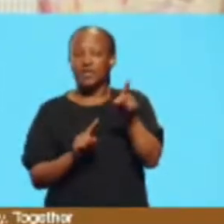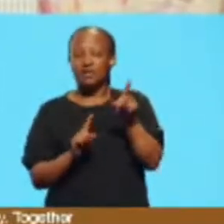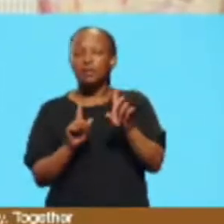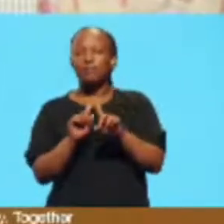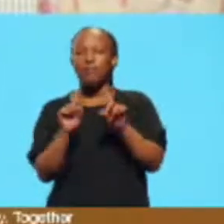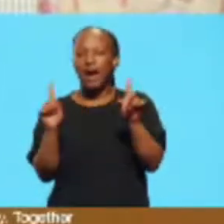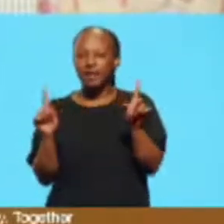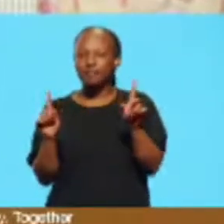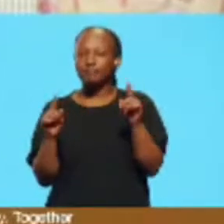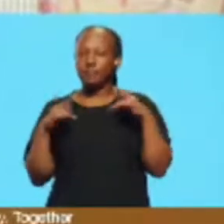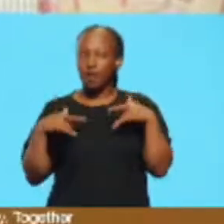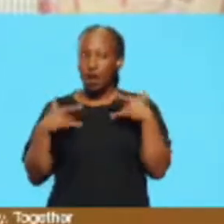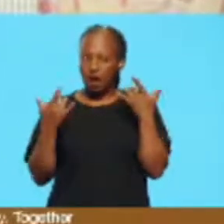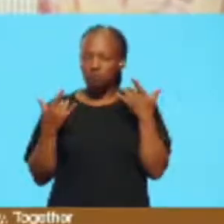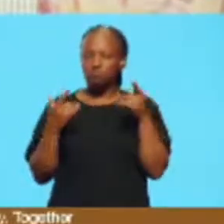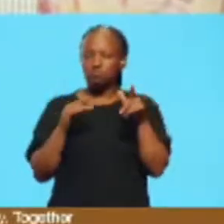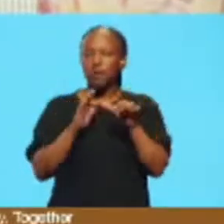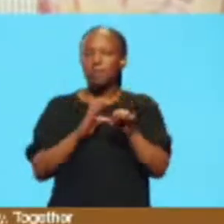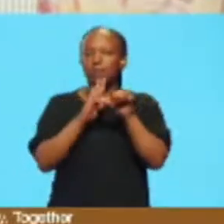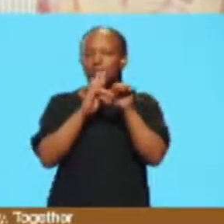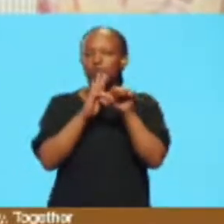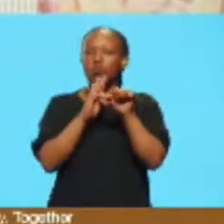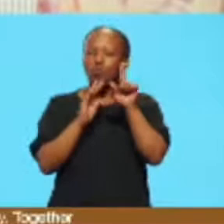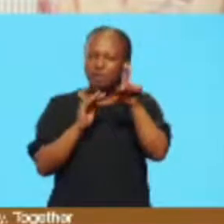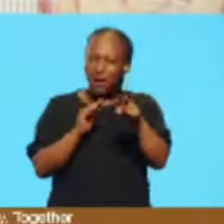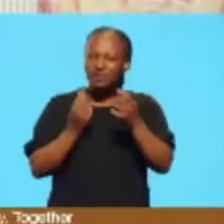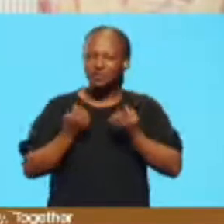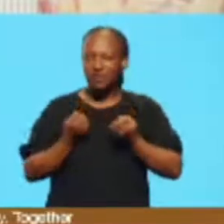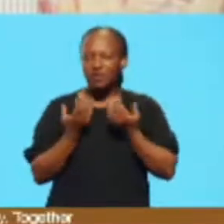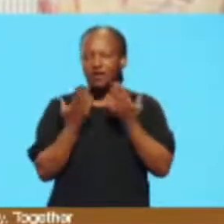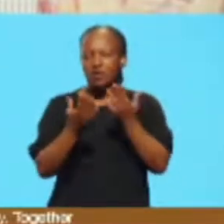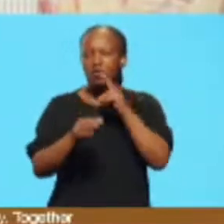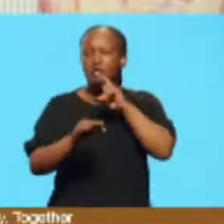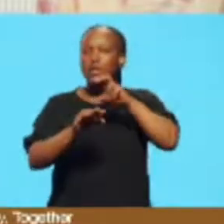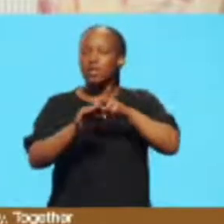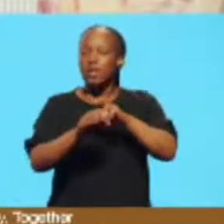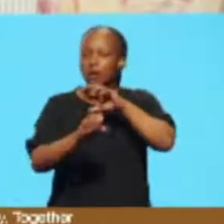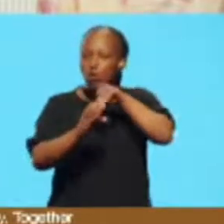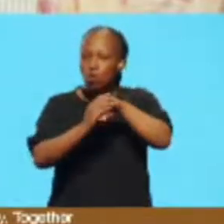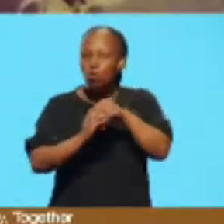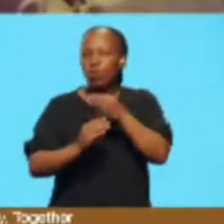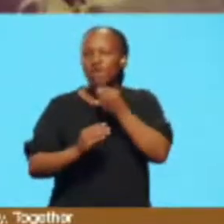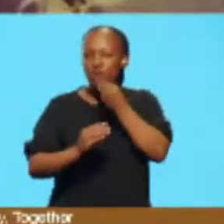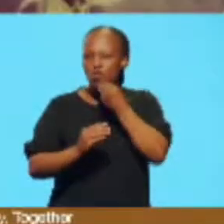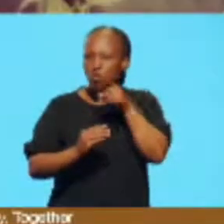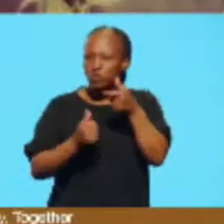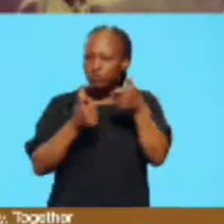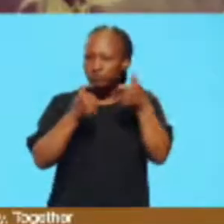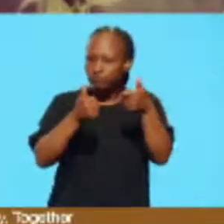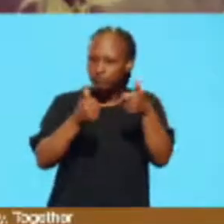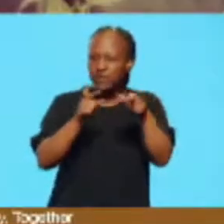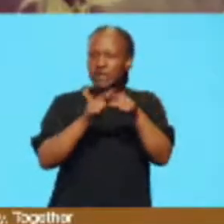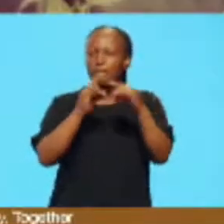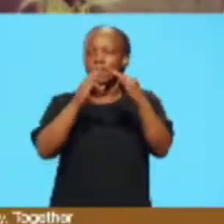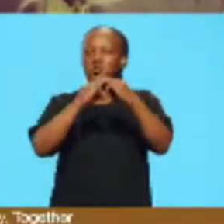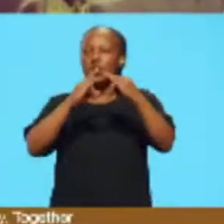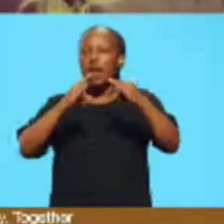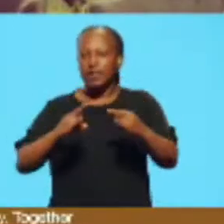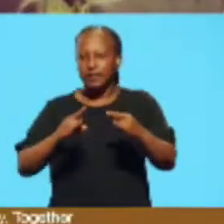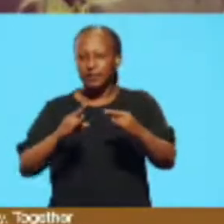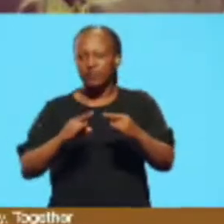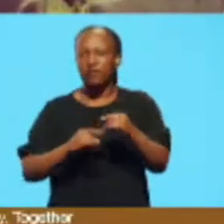is important, and we have to get all the services that you need, including nutrition and shelter in instances